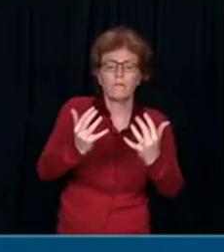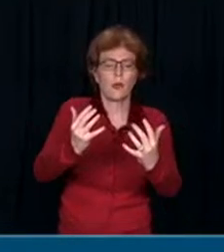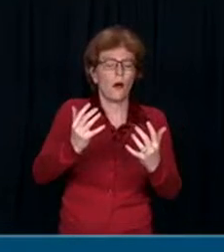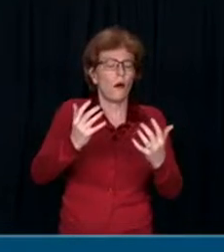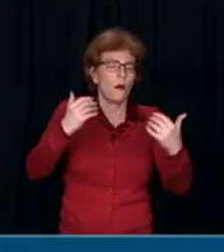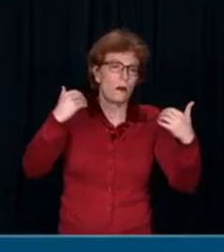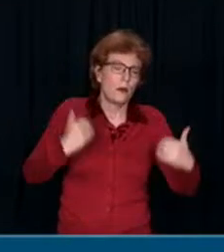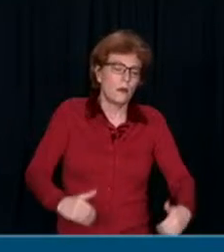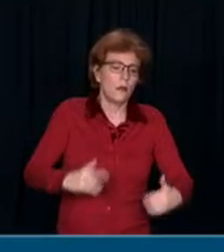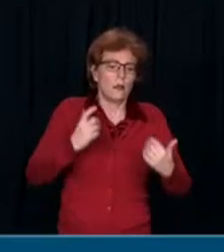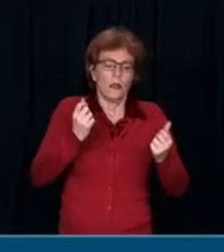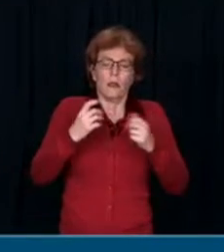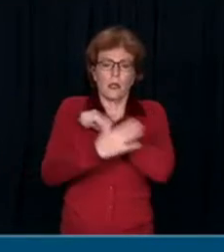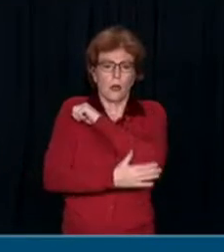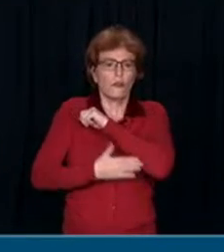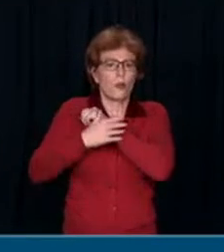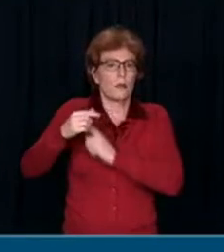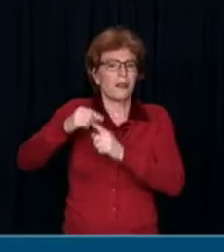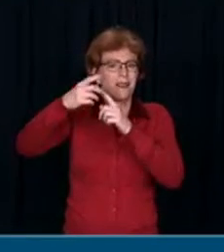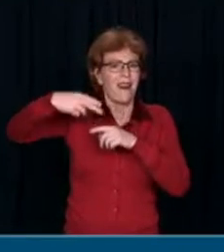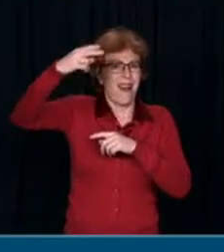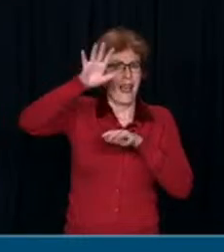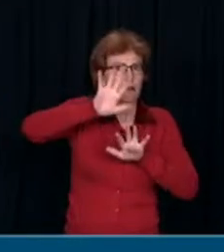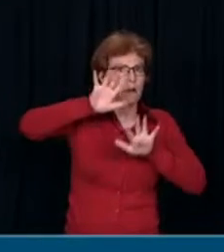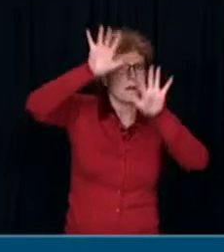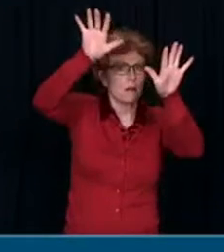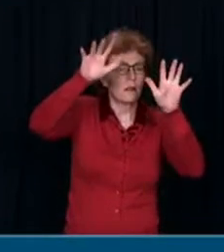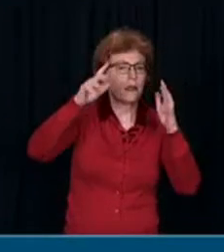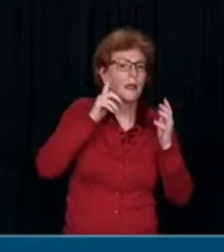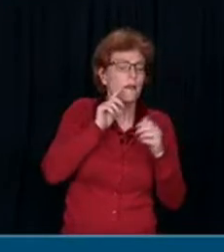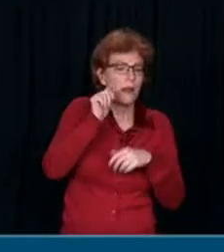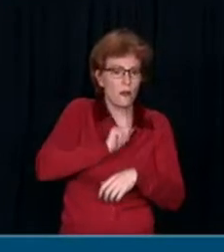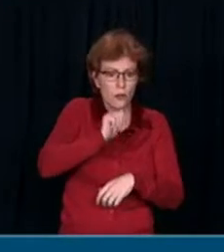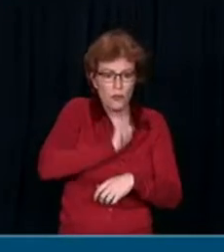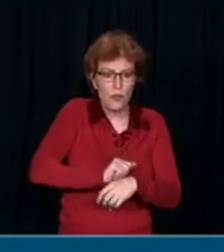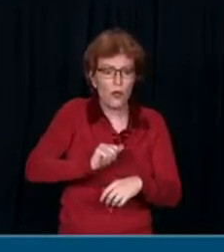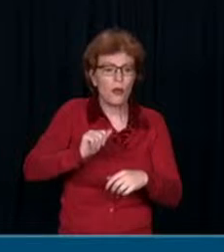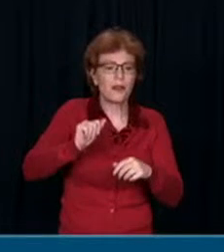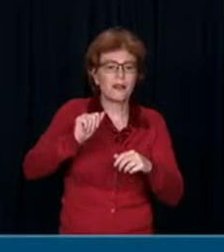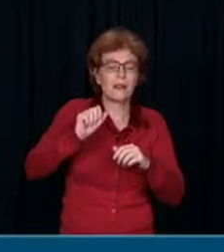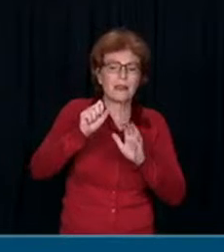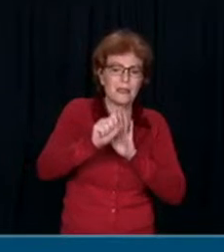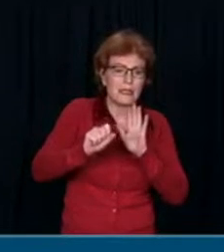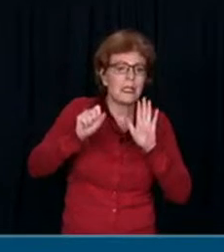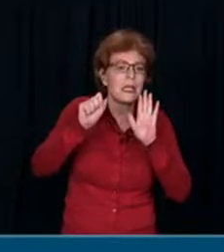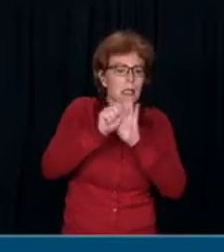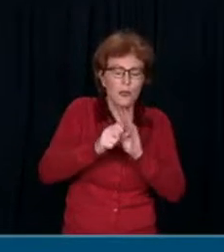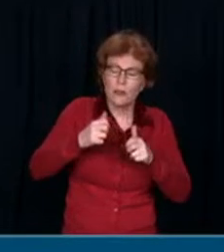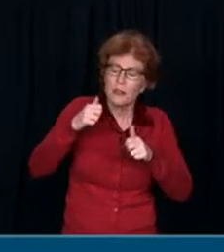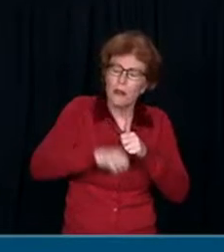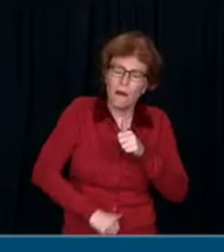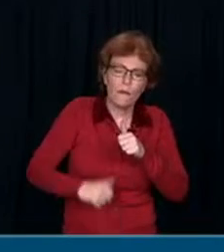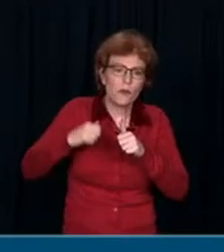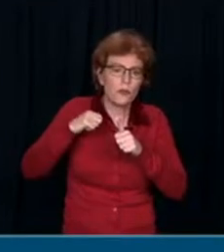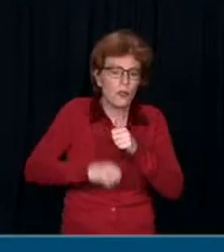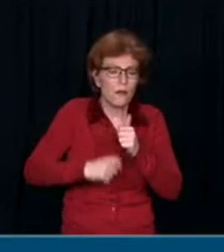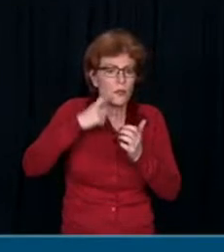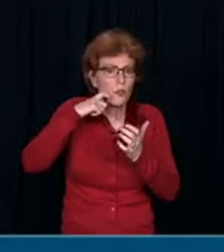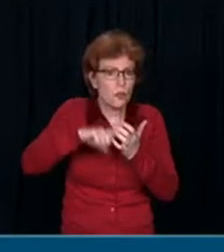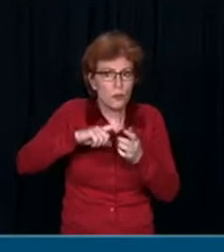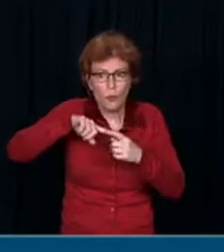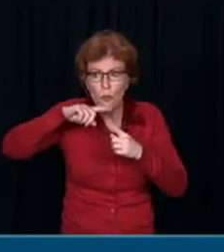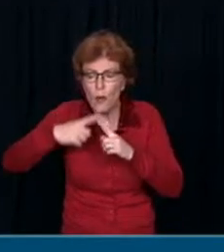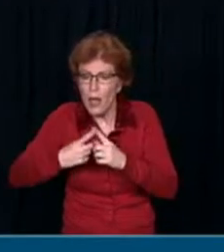plague portions of the country, but especially the high country of Arizona. The season is getting tougher and tougher to tell when it